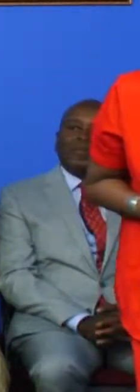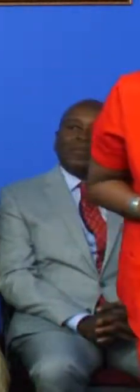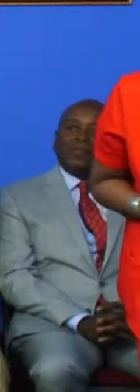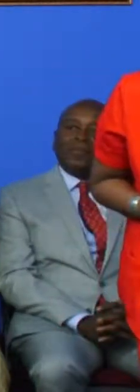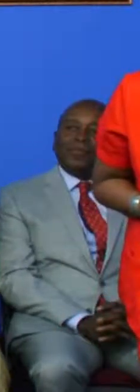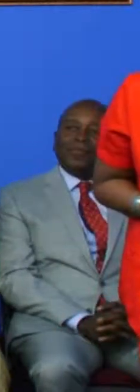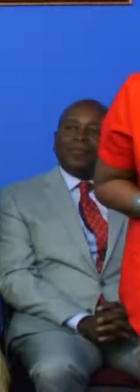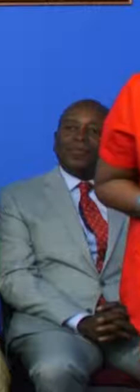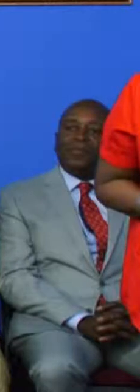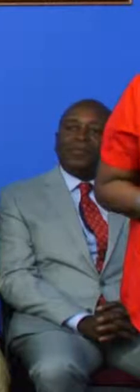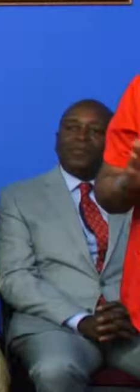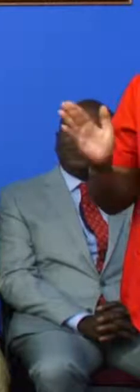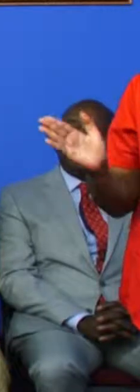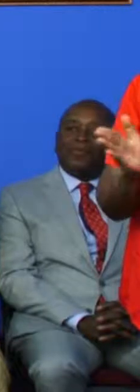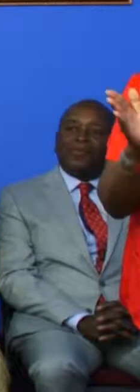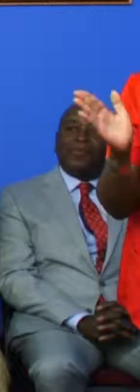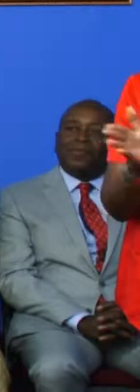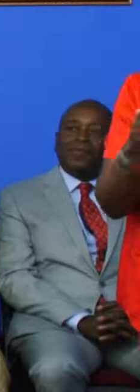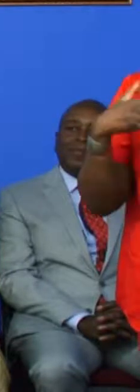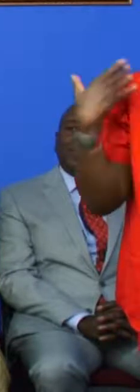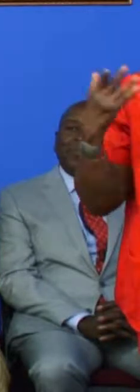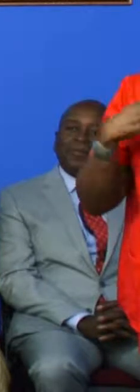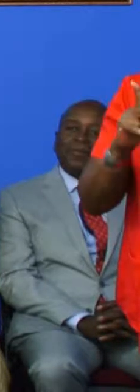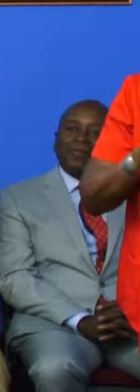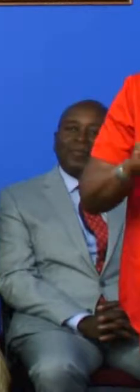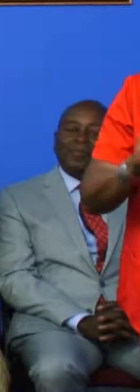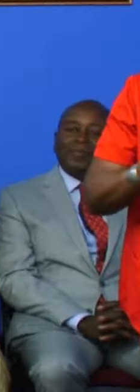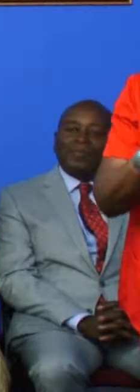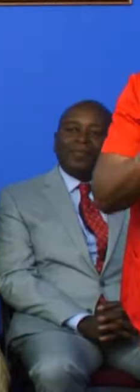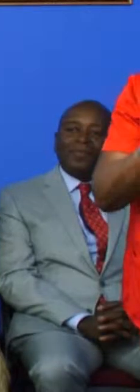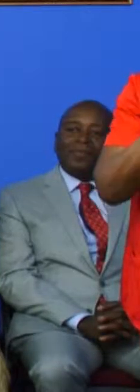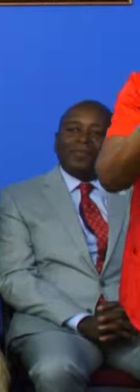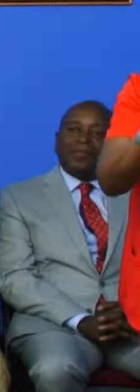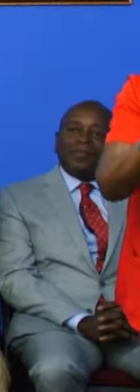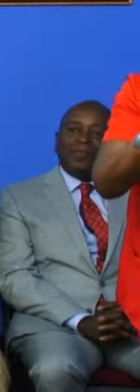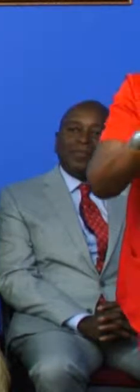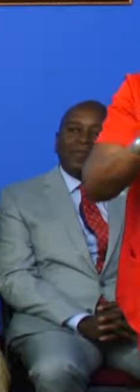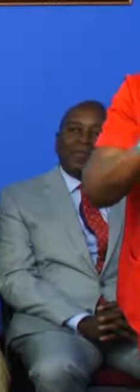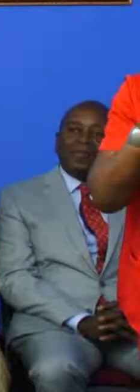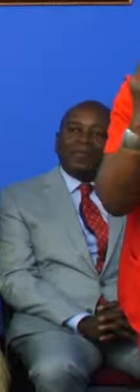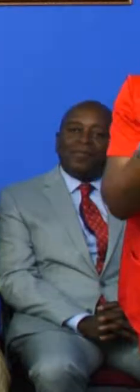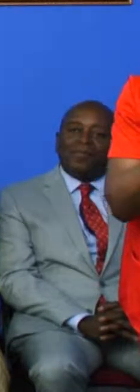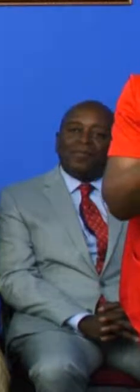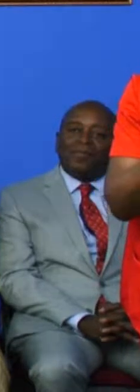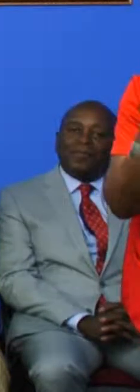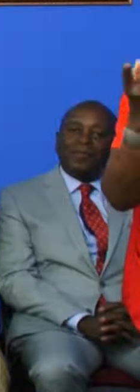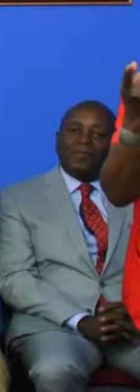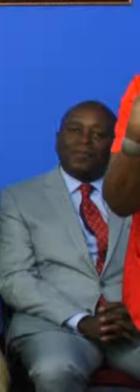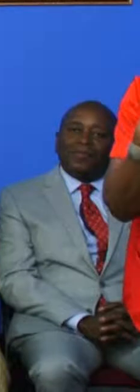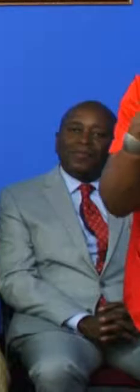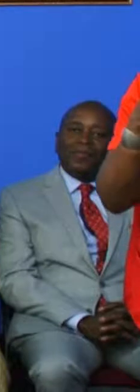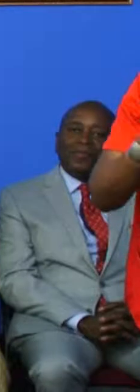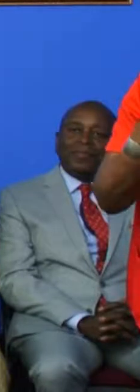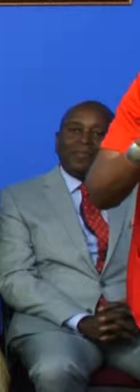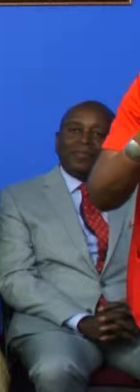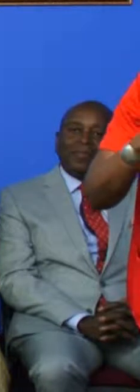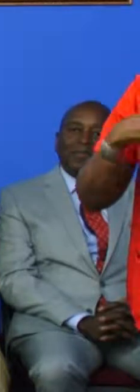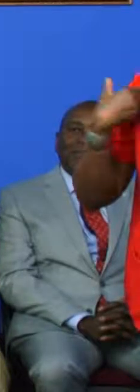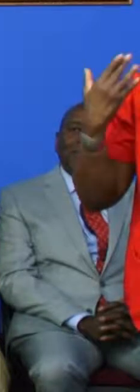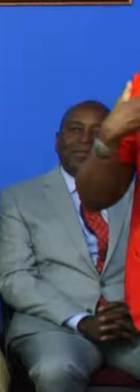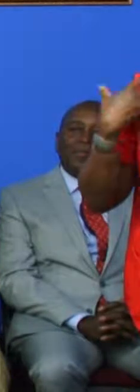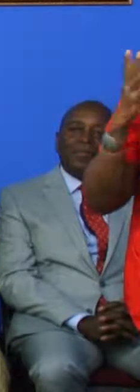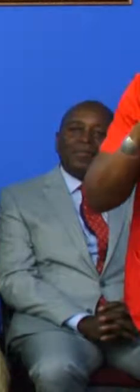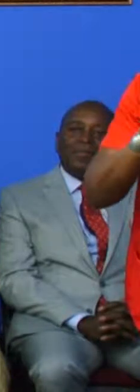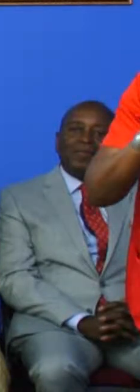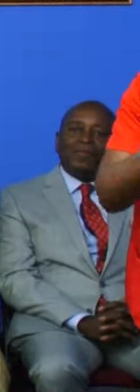Please encourage the youth in your community, in your family, on your block. Please come out and join the Youth Move Huddle, Young Dreamers